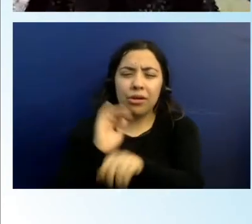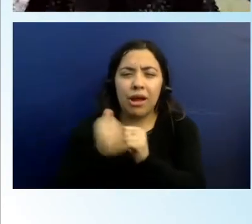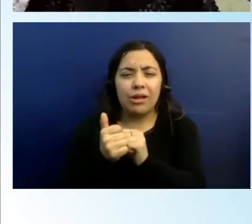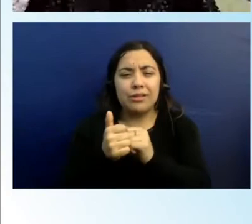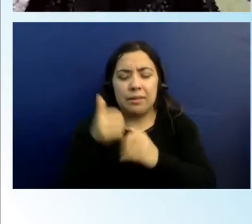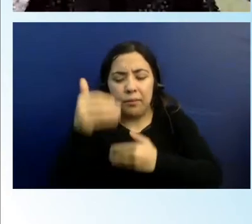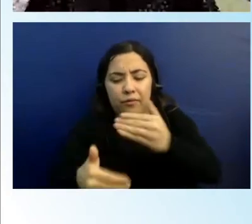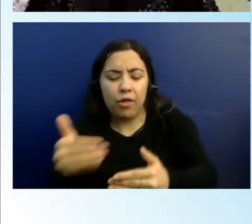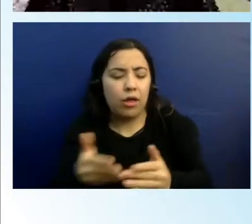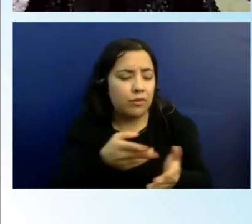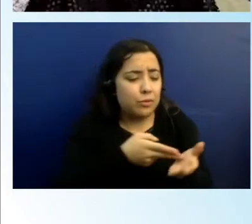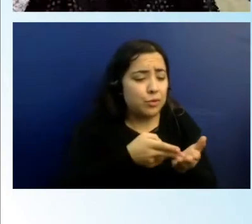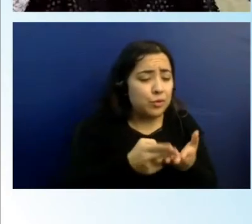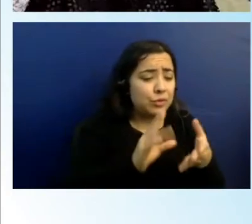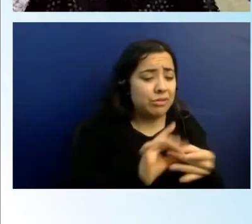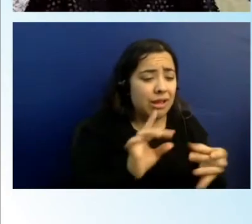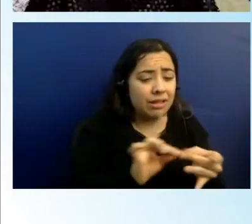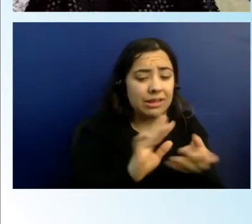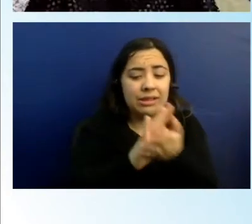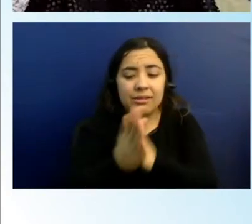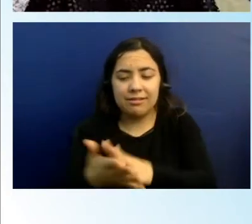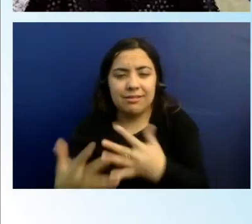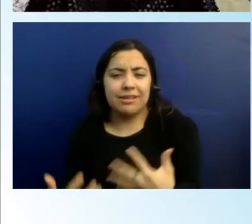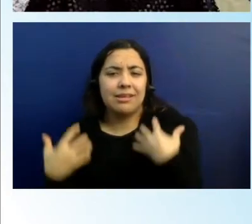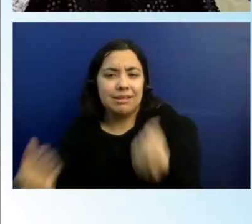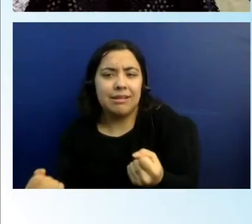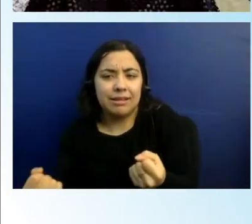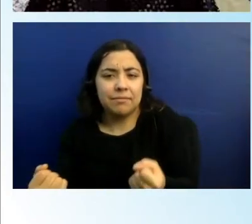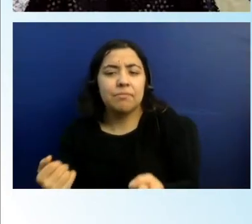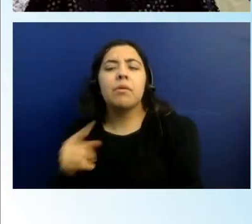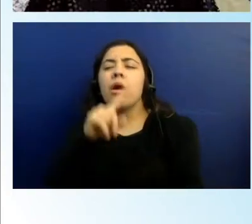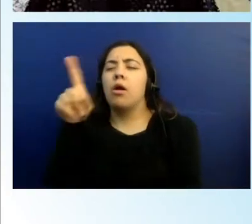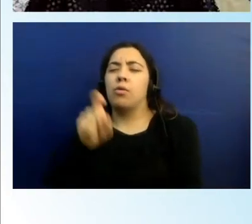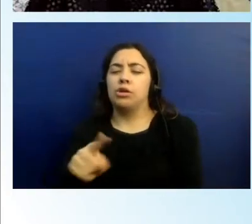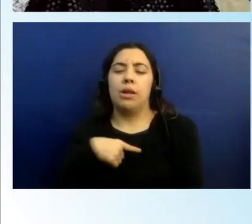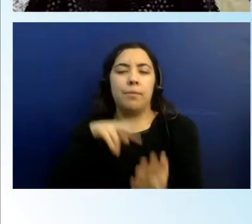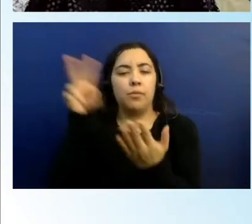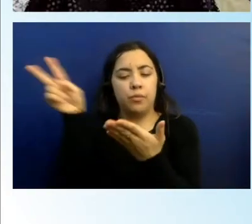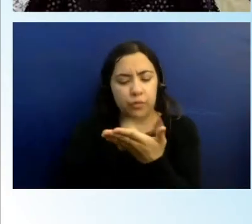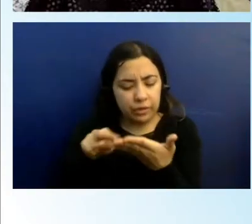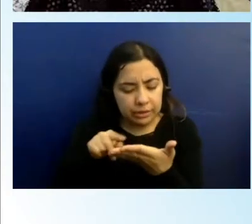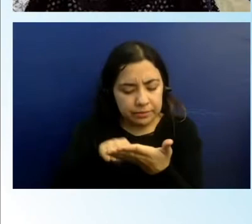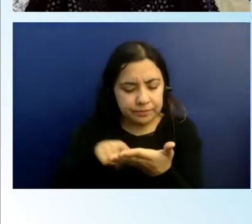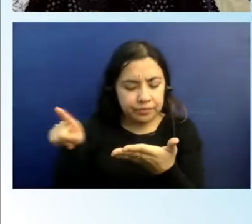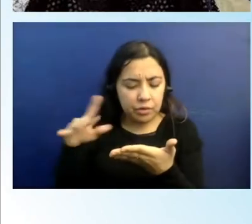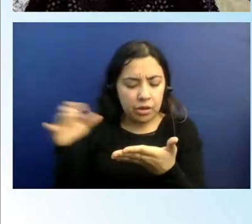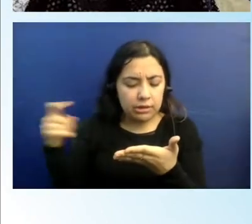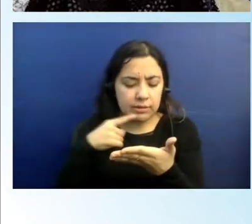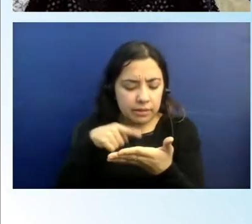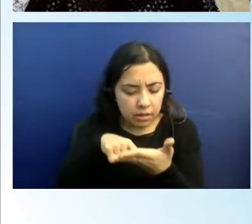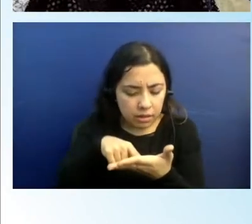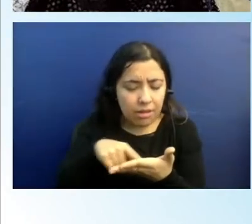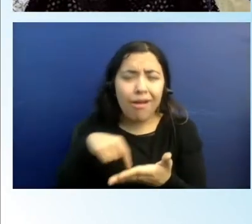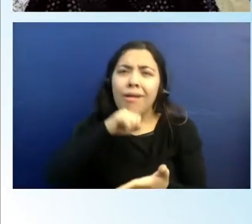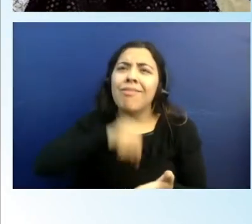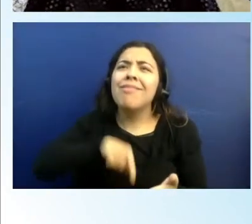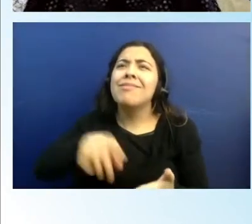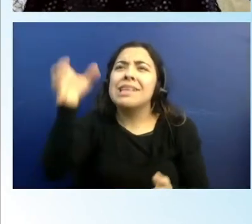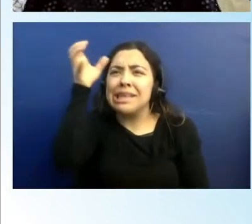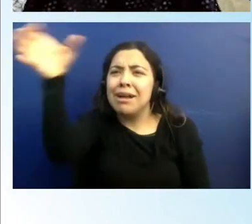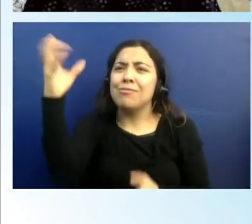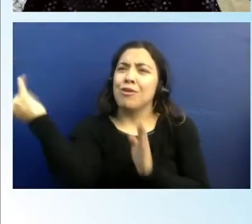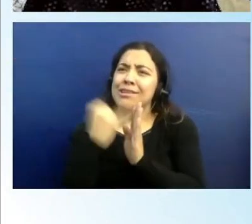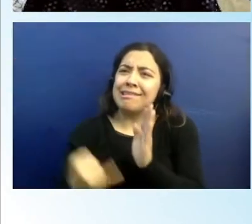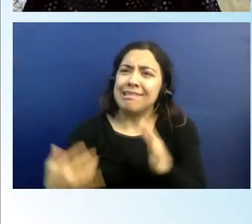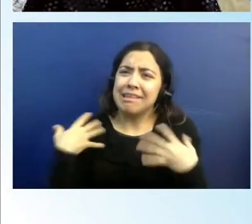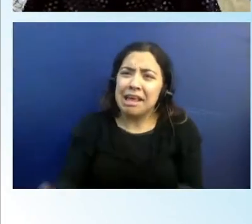And there's a related question from the audience, so I'm just going to read that. They say, I love this concept of artistic healing, exclamation